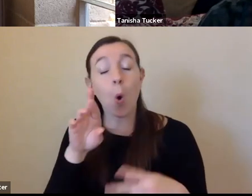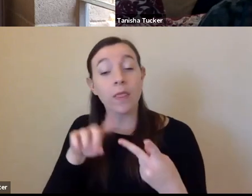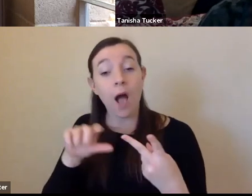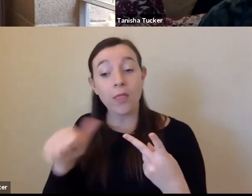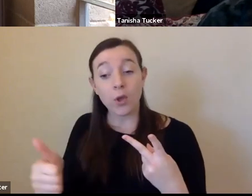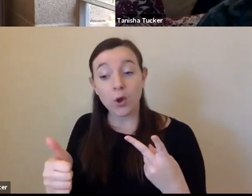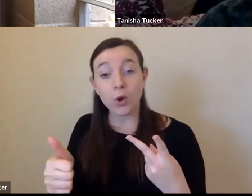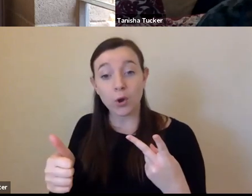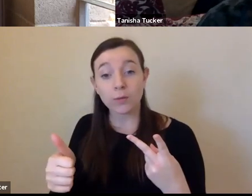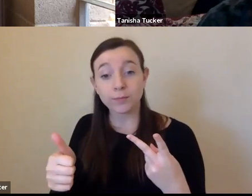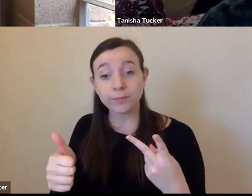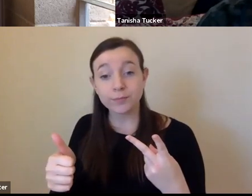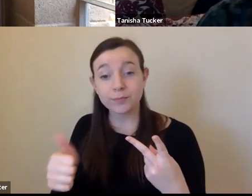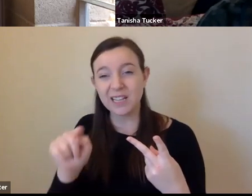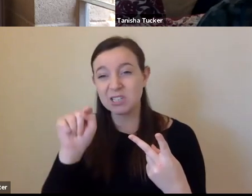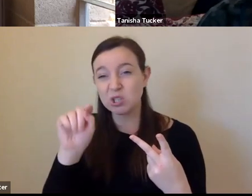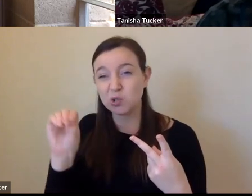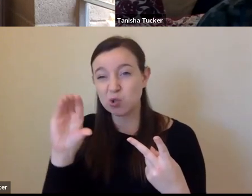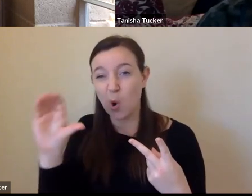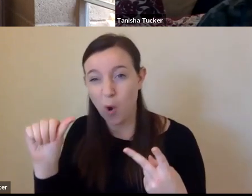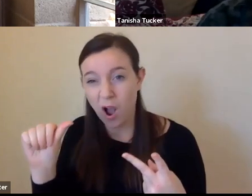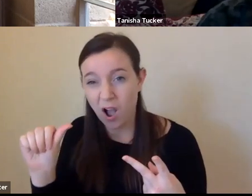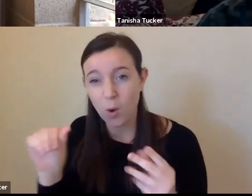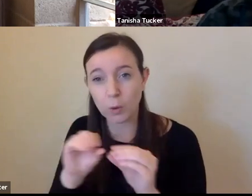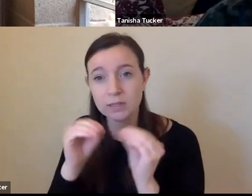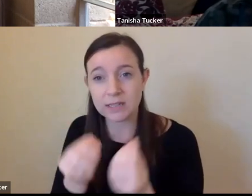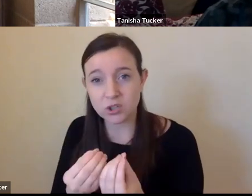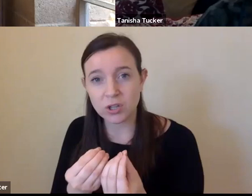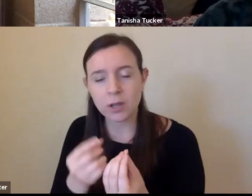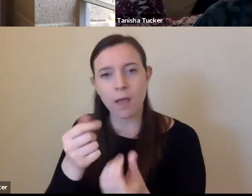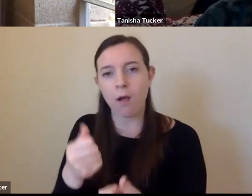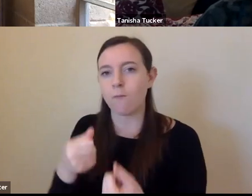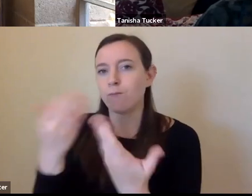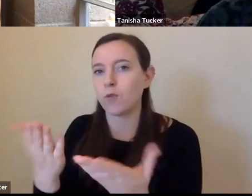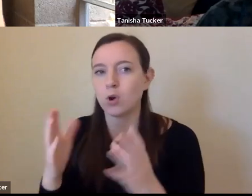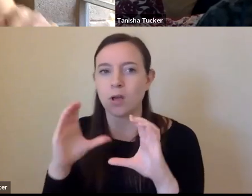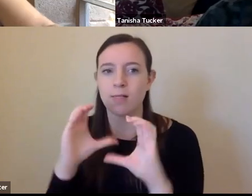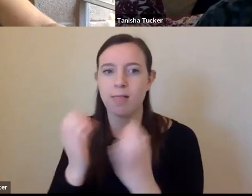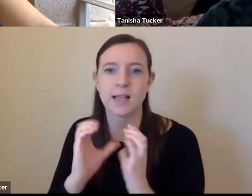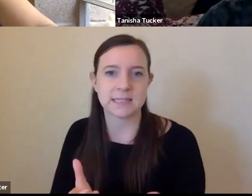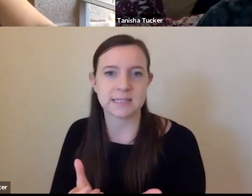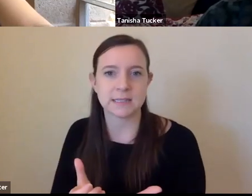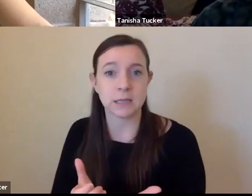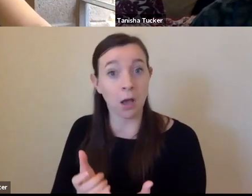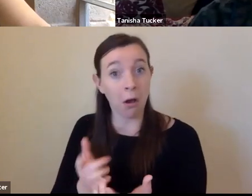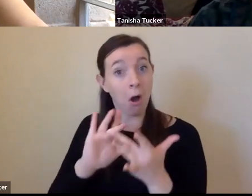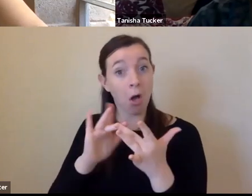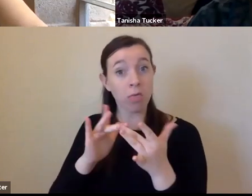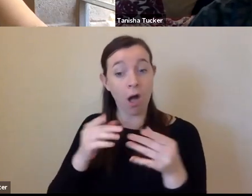and Toka. They also do a lot of classes that, you know, you can see them